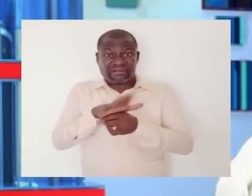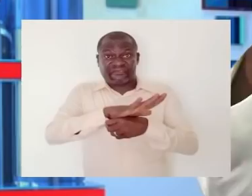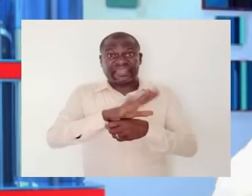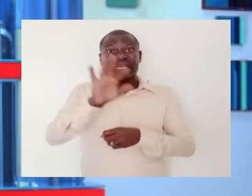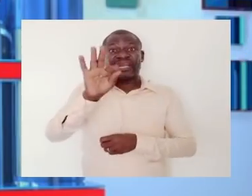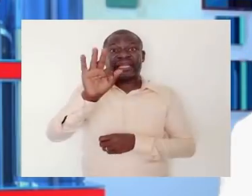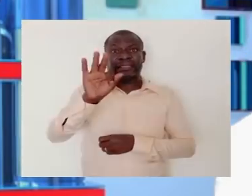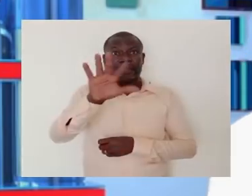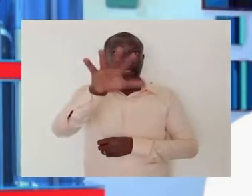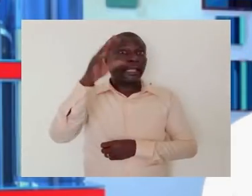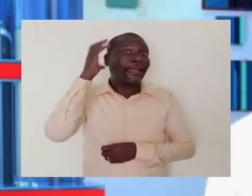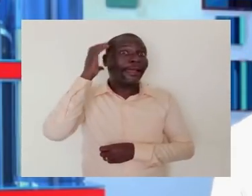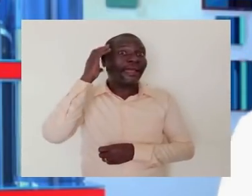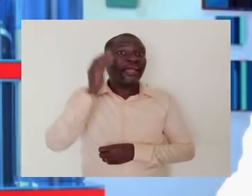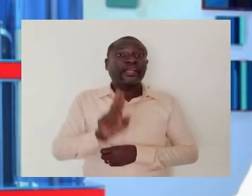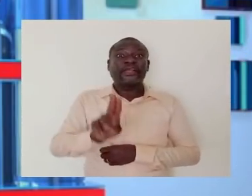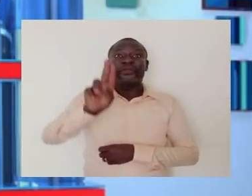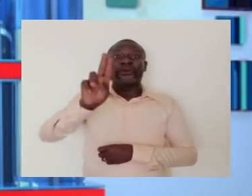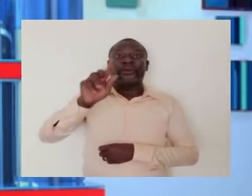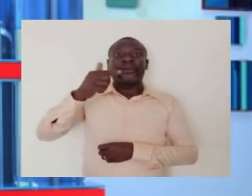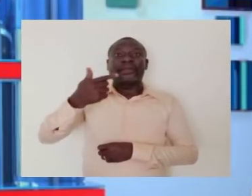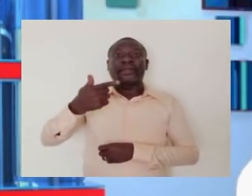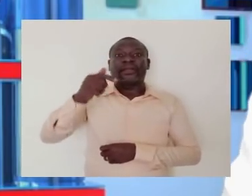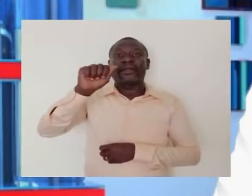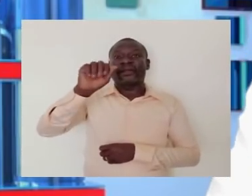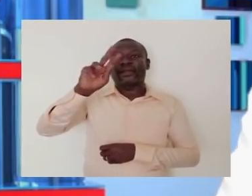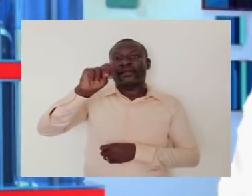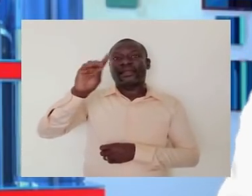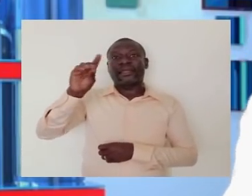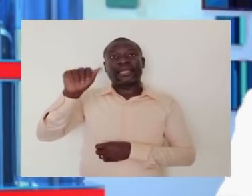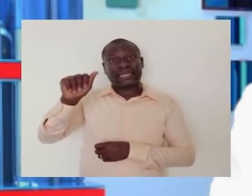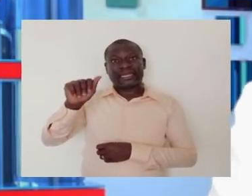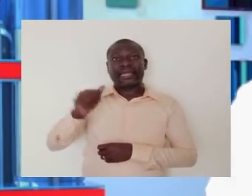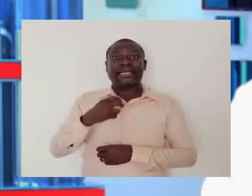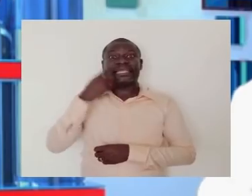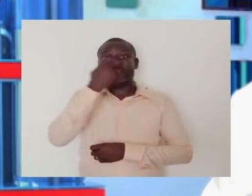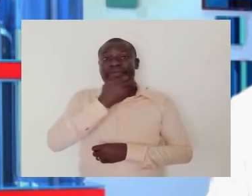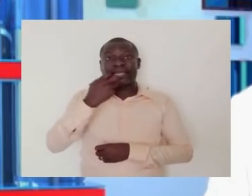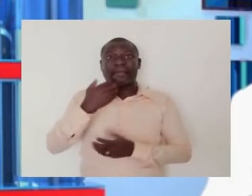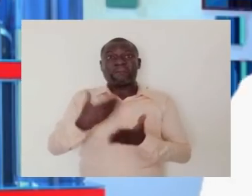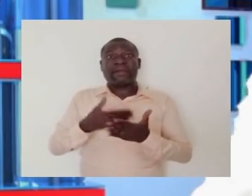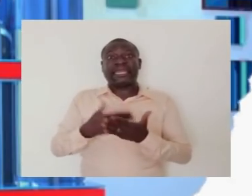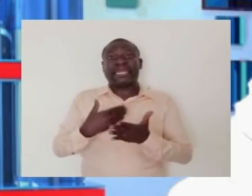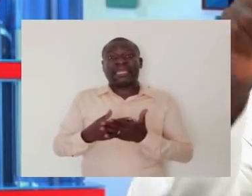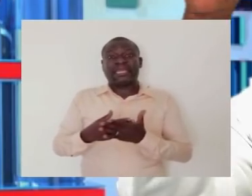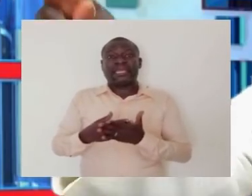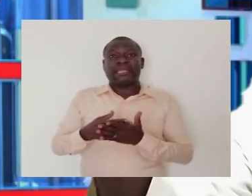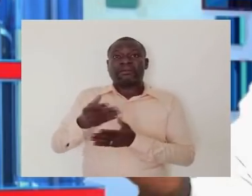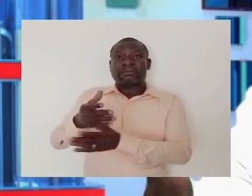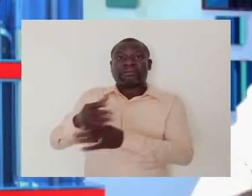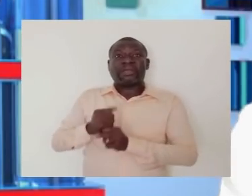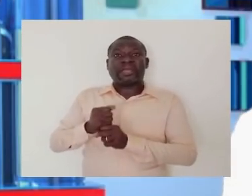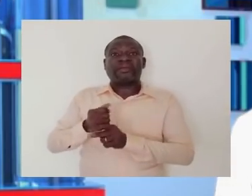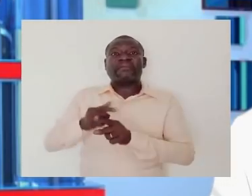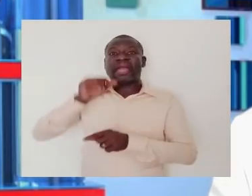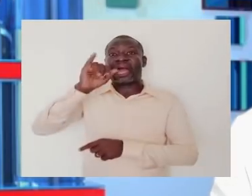media, Uganda. Say, I say, okay, say, any person in the world, and I'm COVID-19 here. What do you call IMF for?